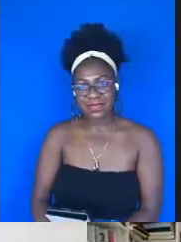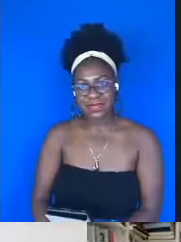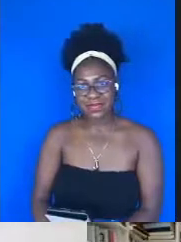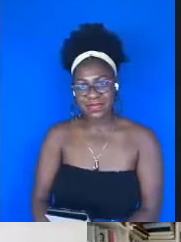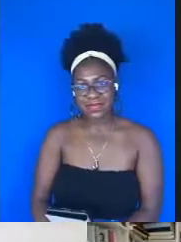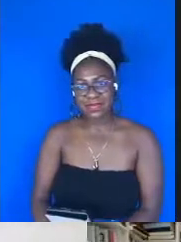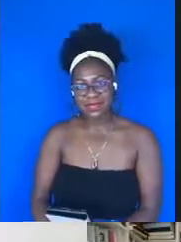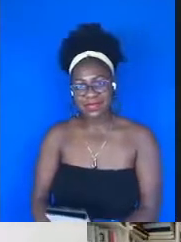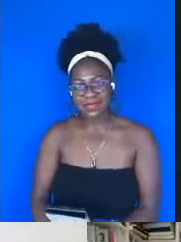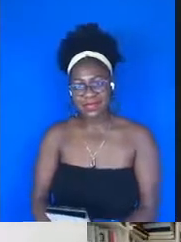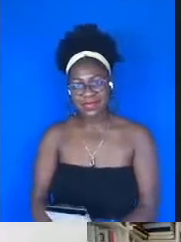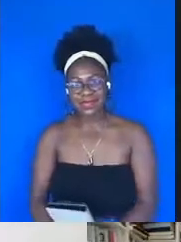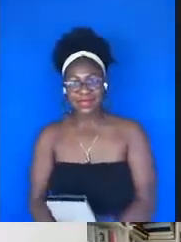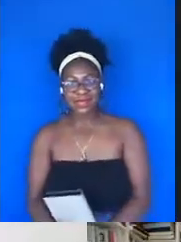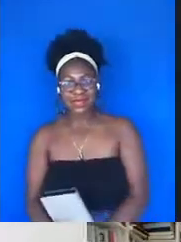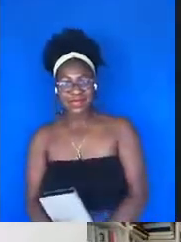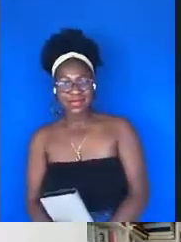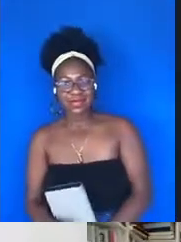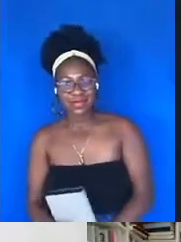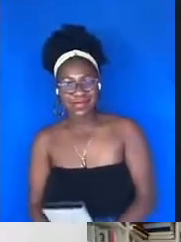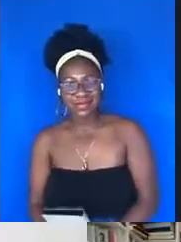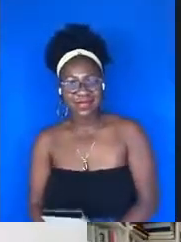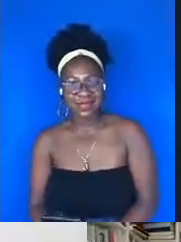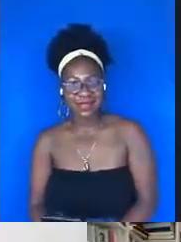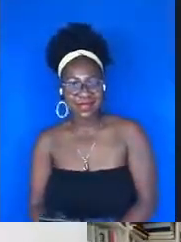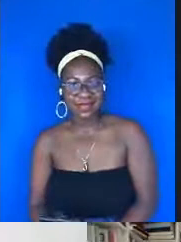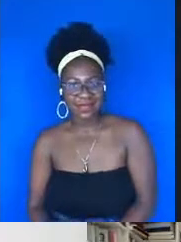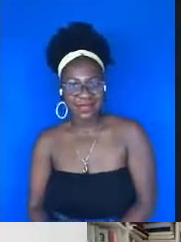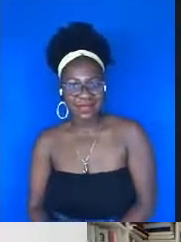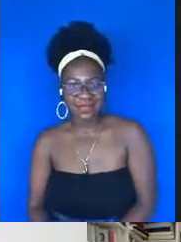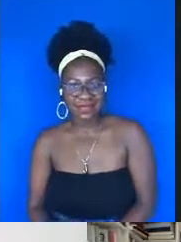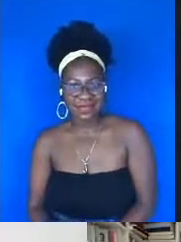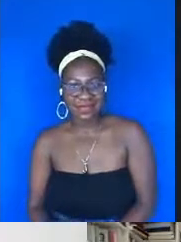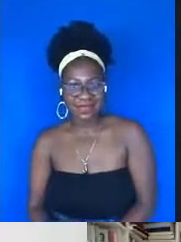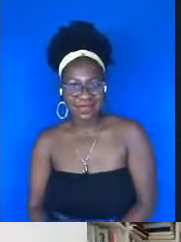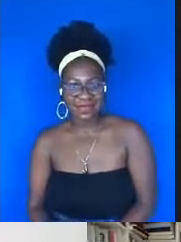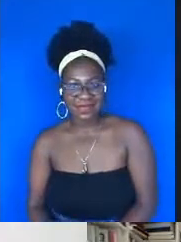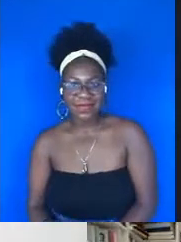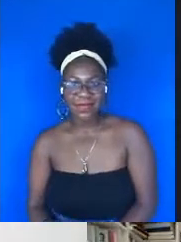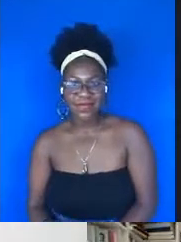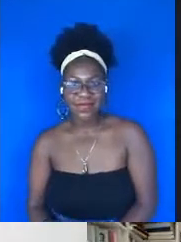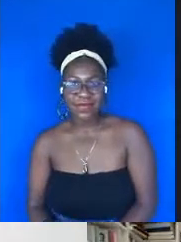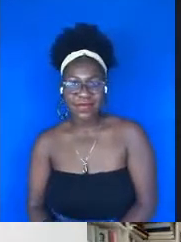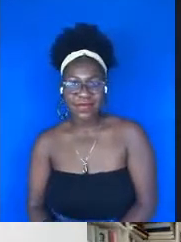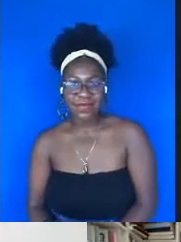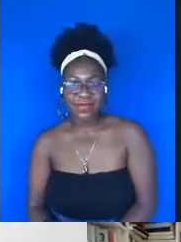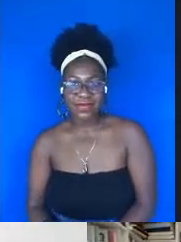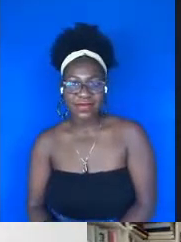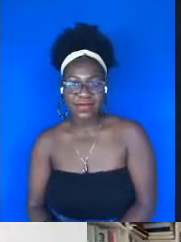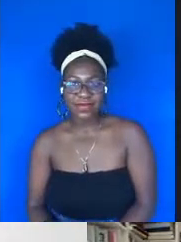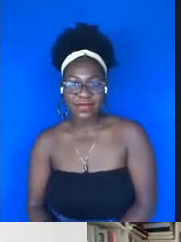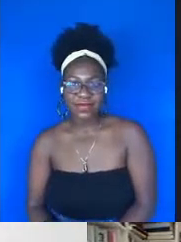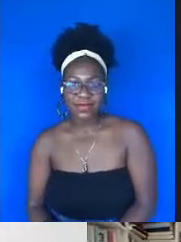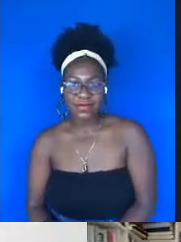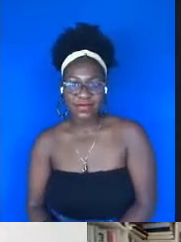resiliency. We should. We're going to unpack that. Migdalia, how about you? You know, I'm just, it's funny.